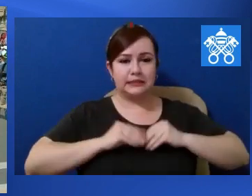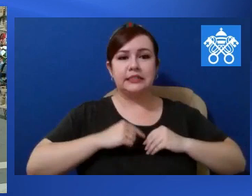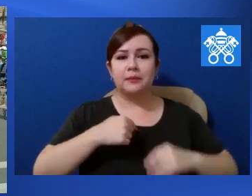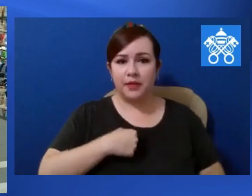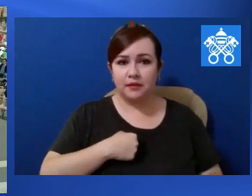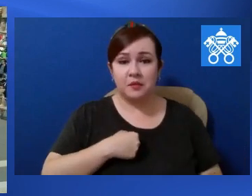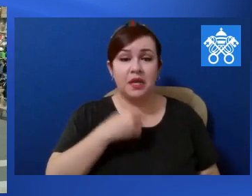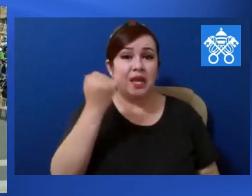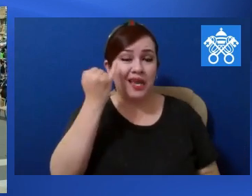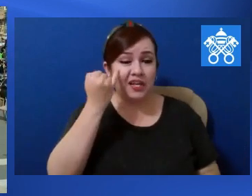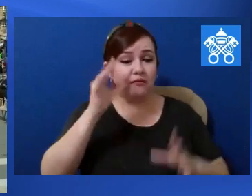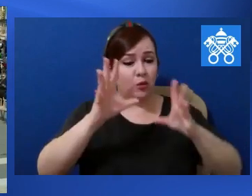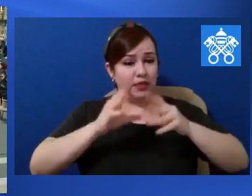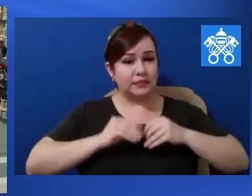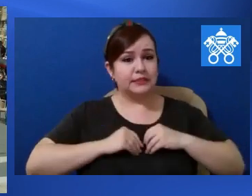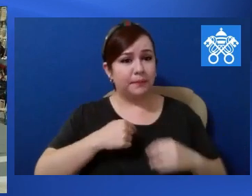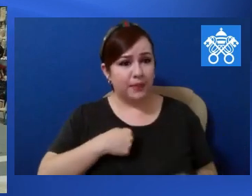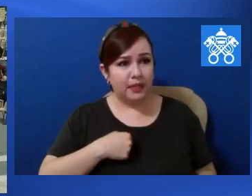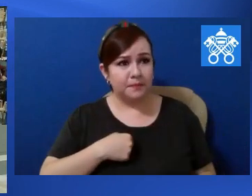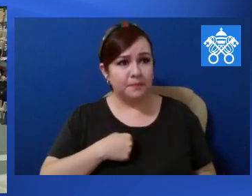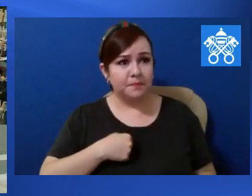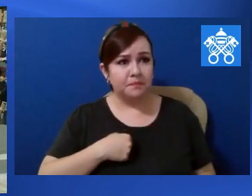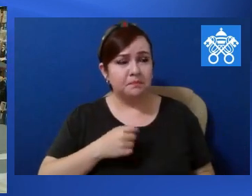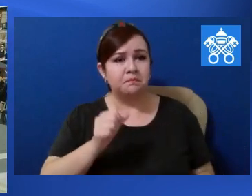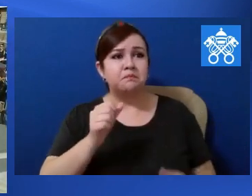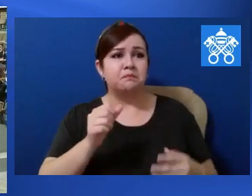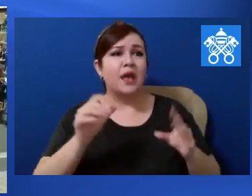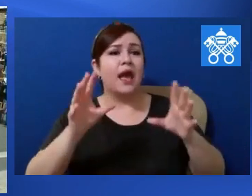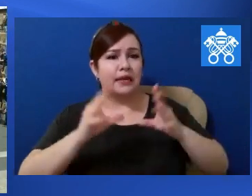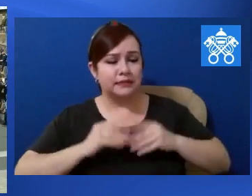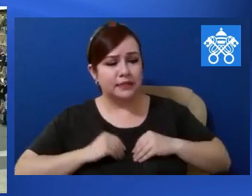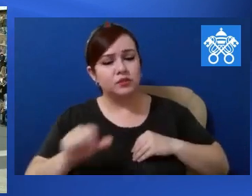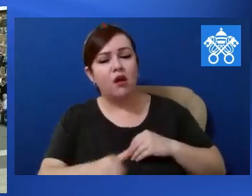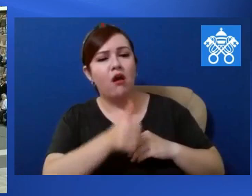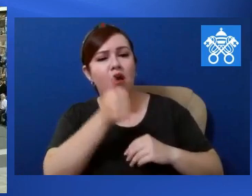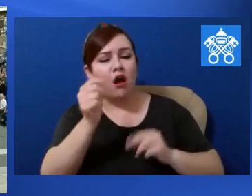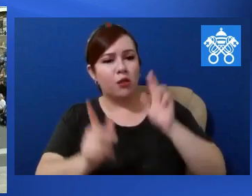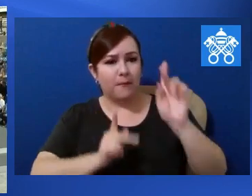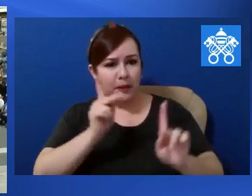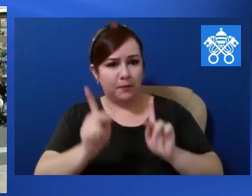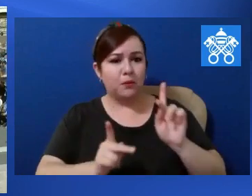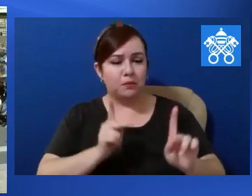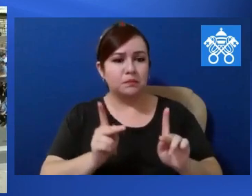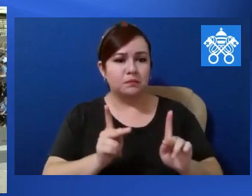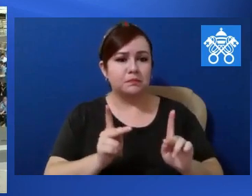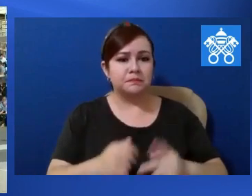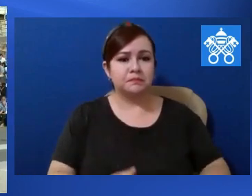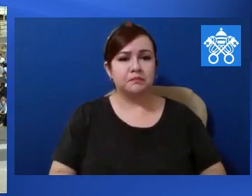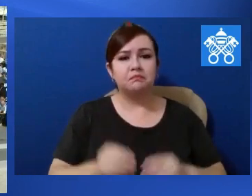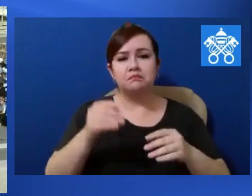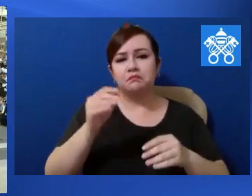welcomes me, and whoever welcomes me welcomes not me, but the one who sent